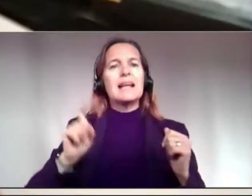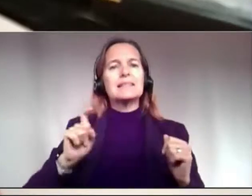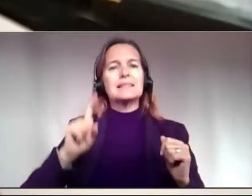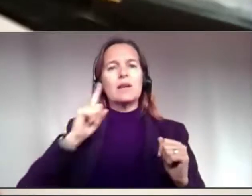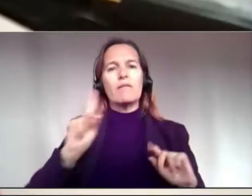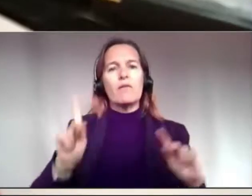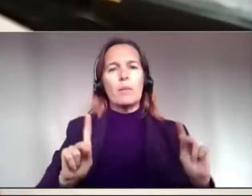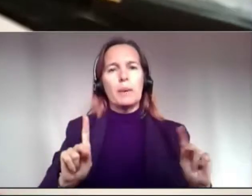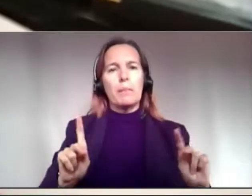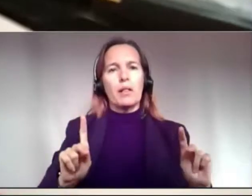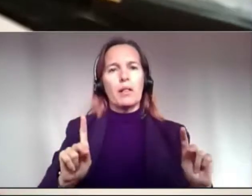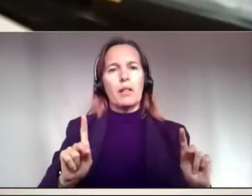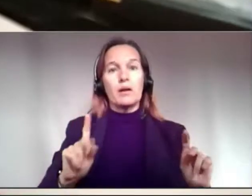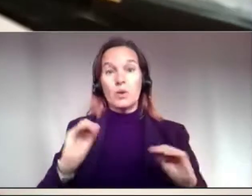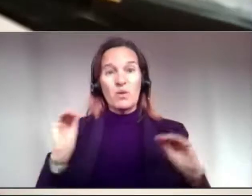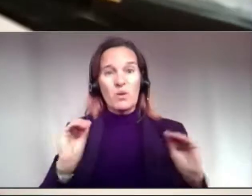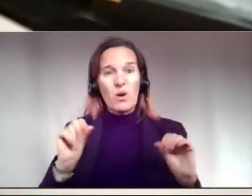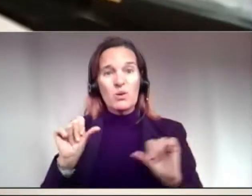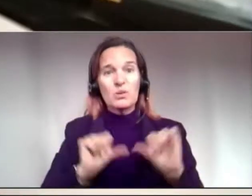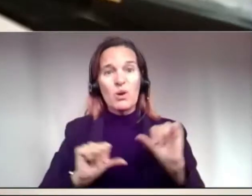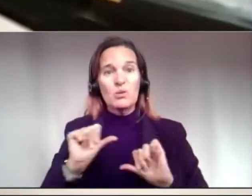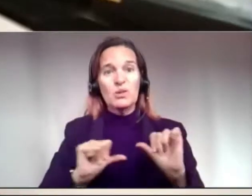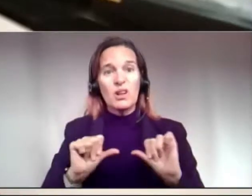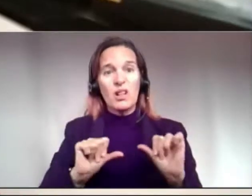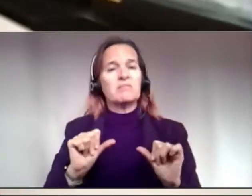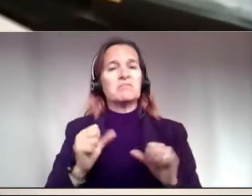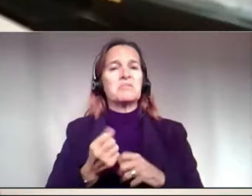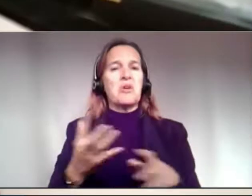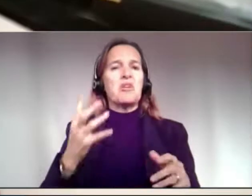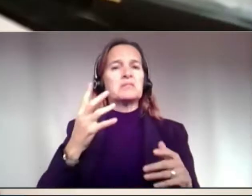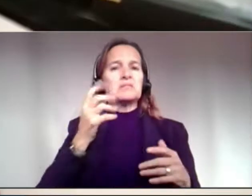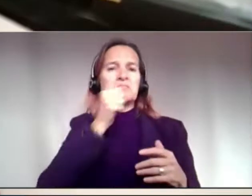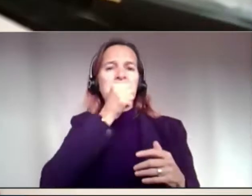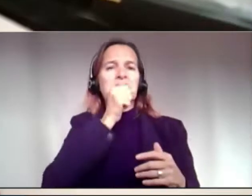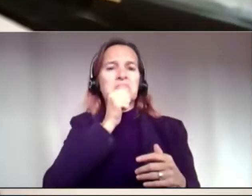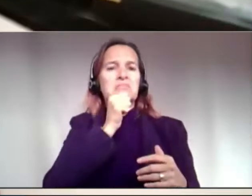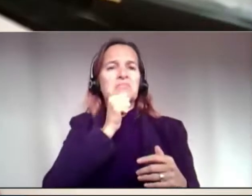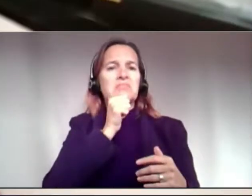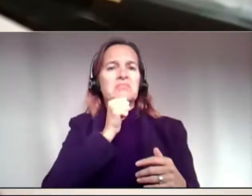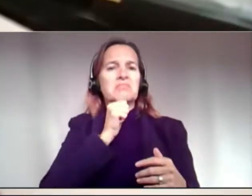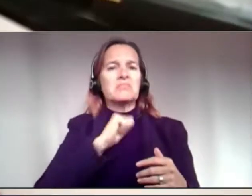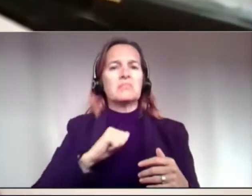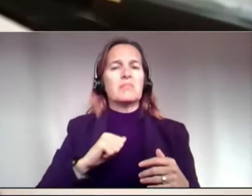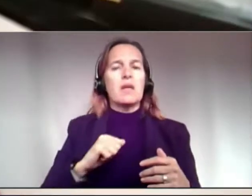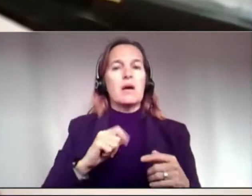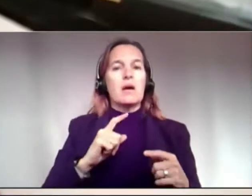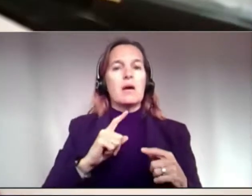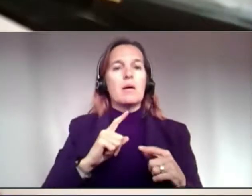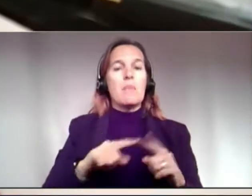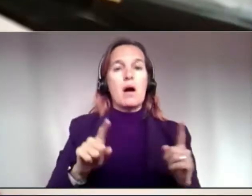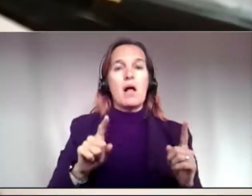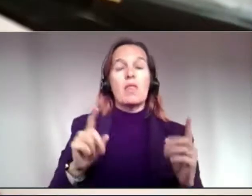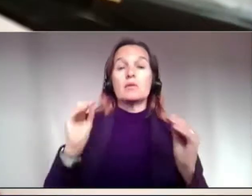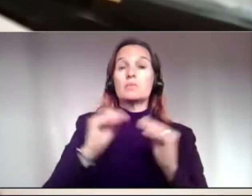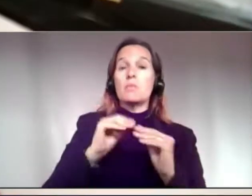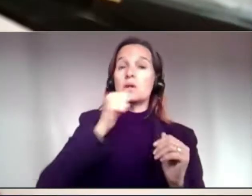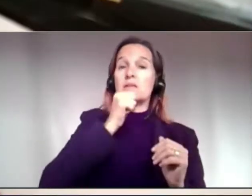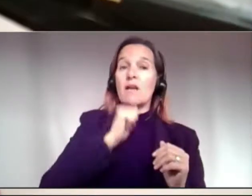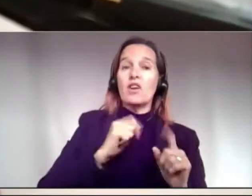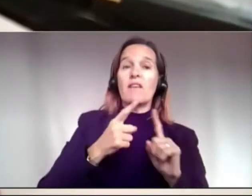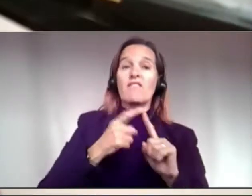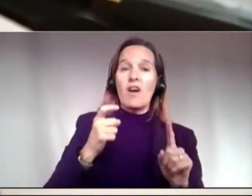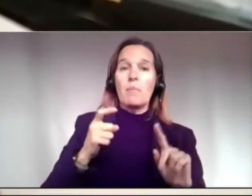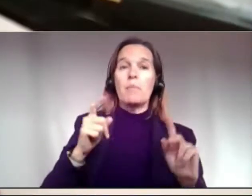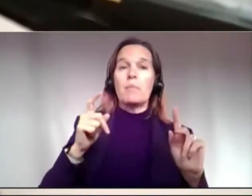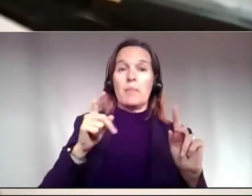that causes suffering. But there's greater suffering from those people and those families who died. And so I